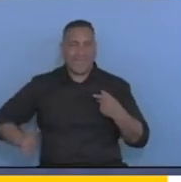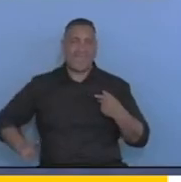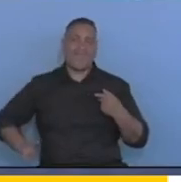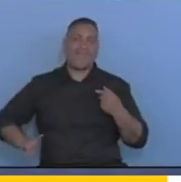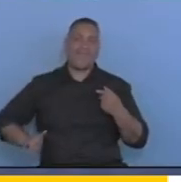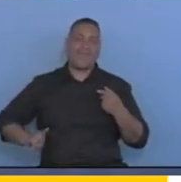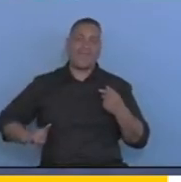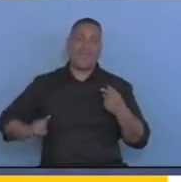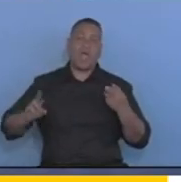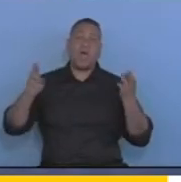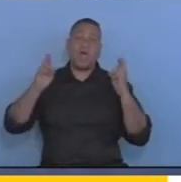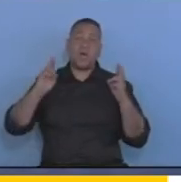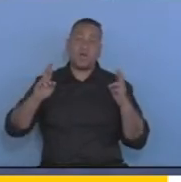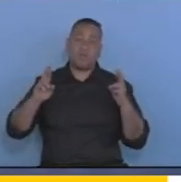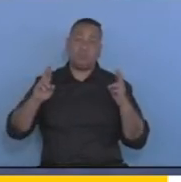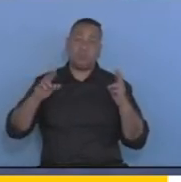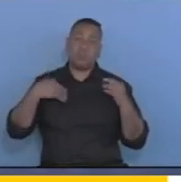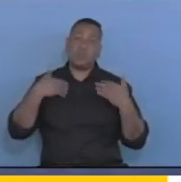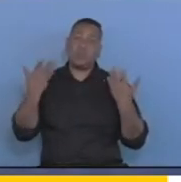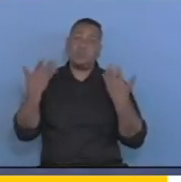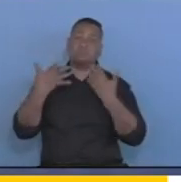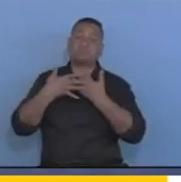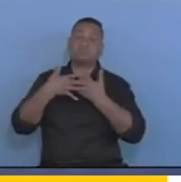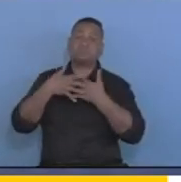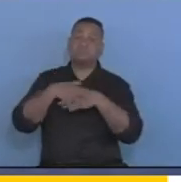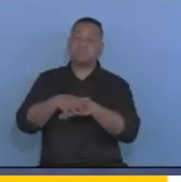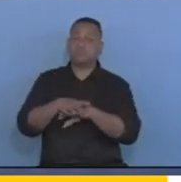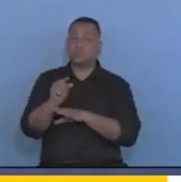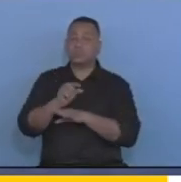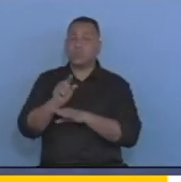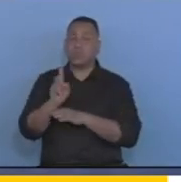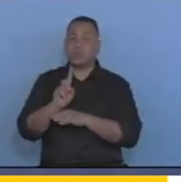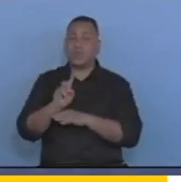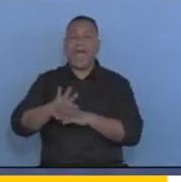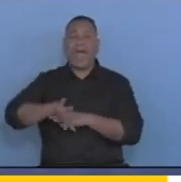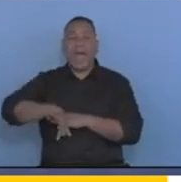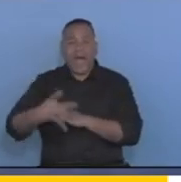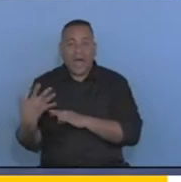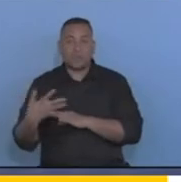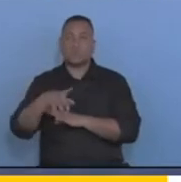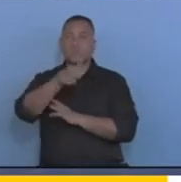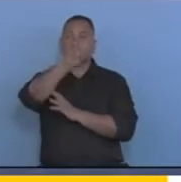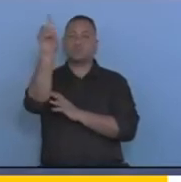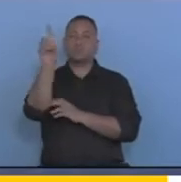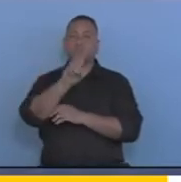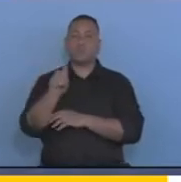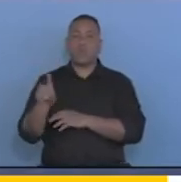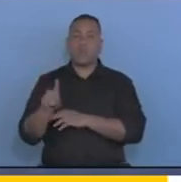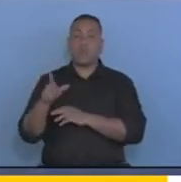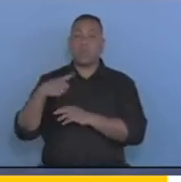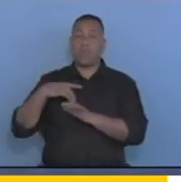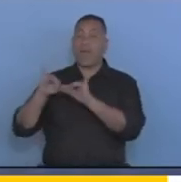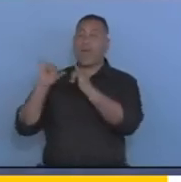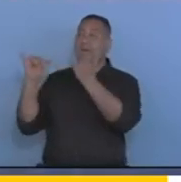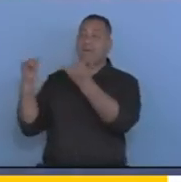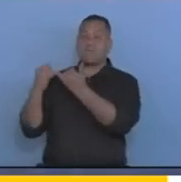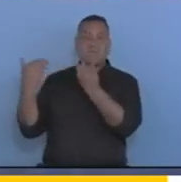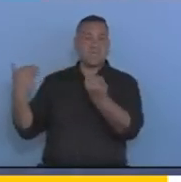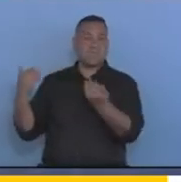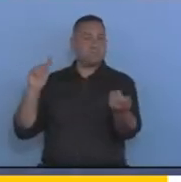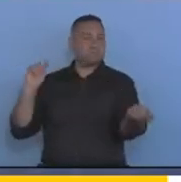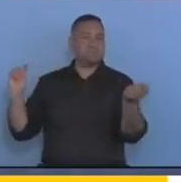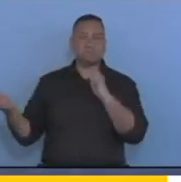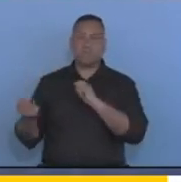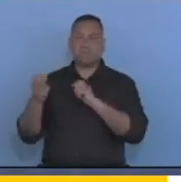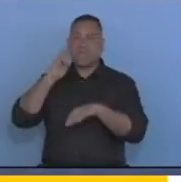we're going to implement that soon, where we teach you how to spray the walls, because our industry is always changing. Oh yeah, I was just going to say. So it's not just about painting